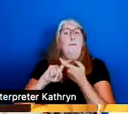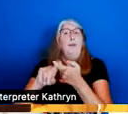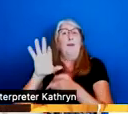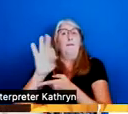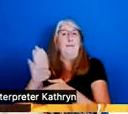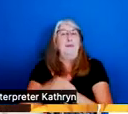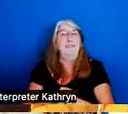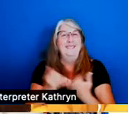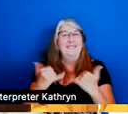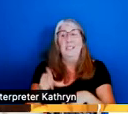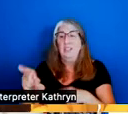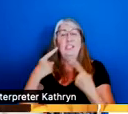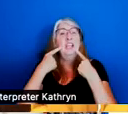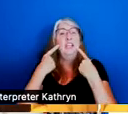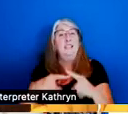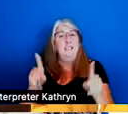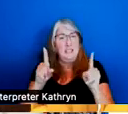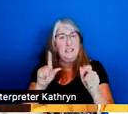a successful VAWA petition.